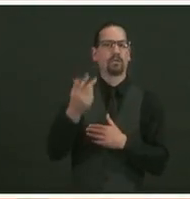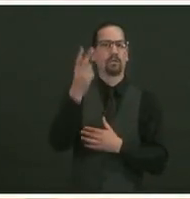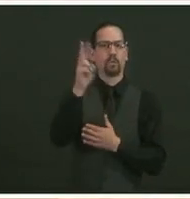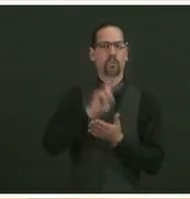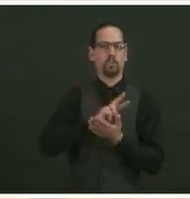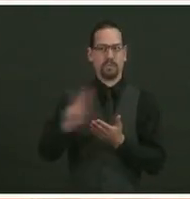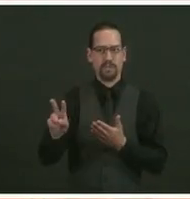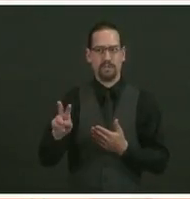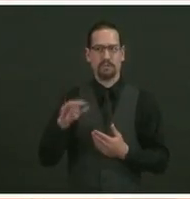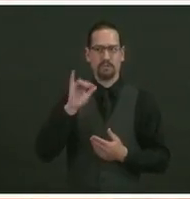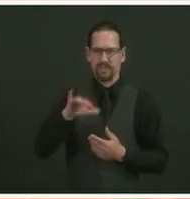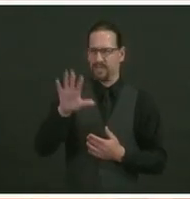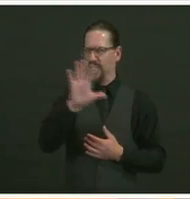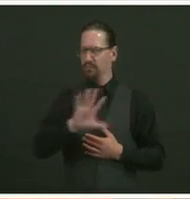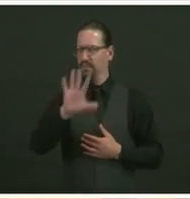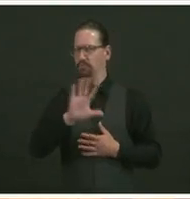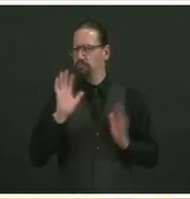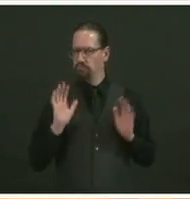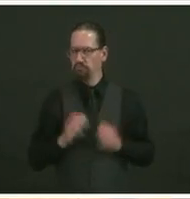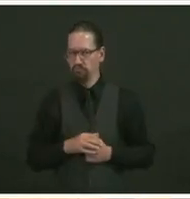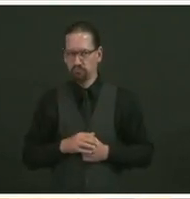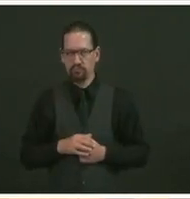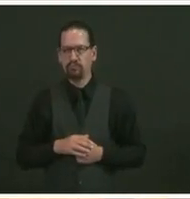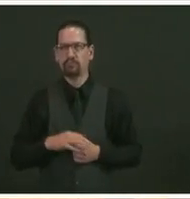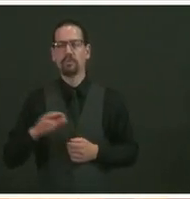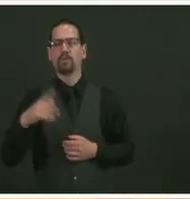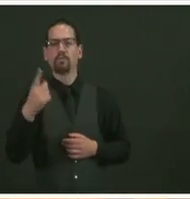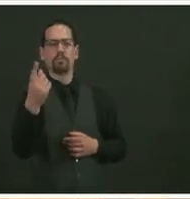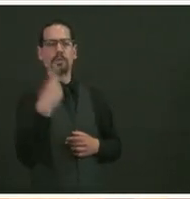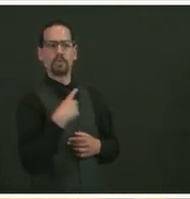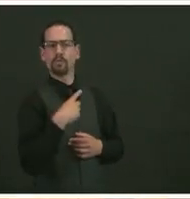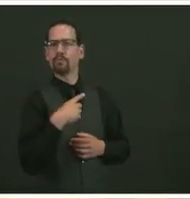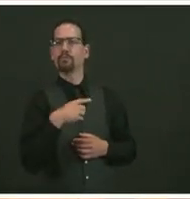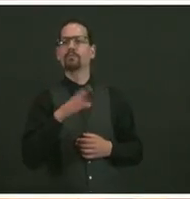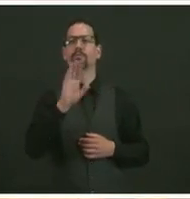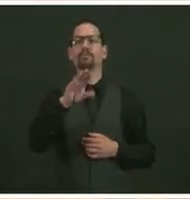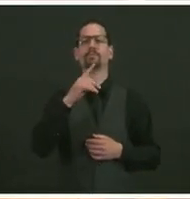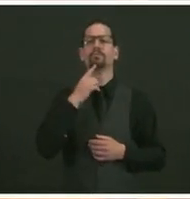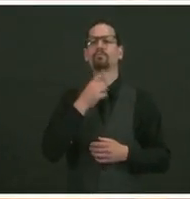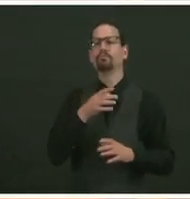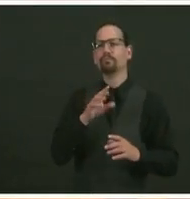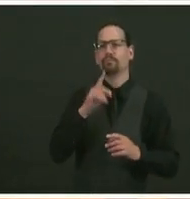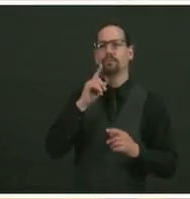Governor, you mentioned you've learned a lot about, especially infection control in nursing homes, and I think it was